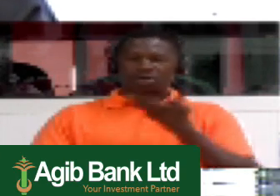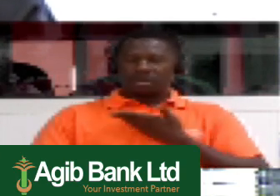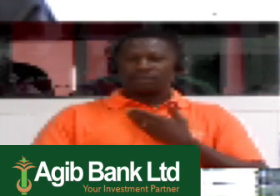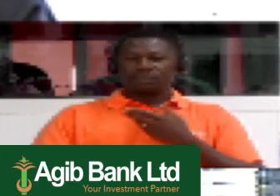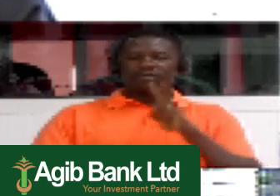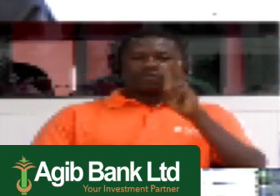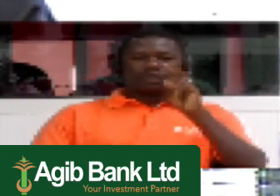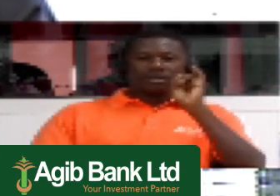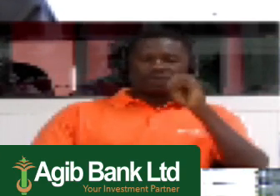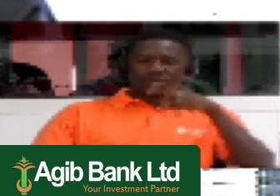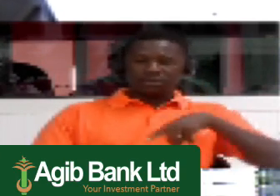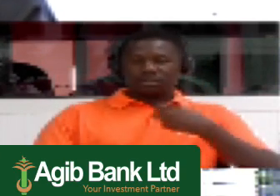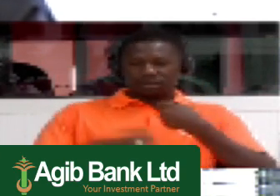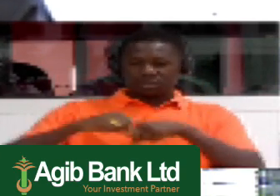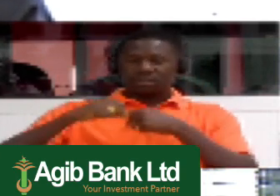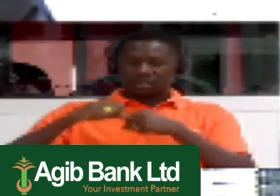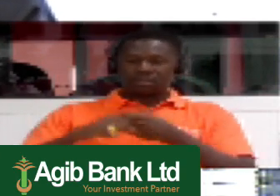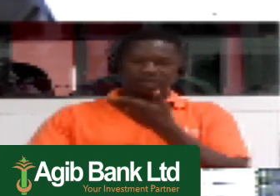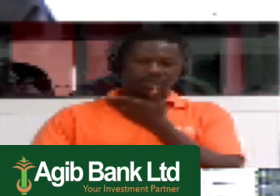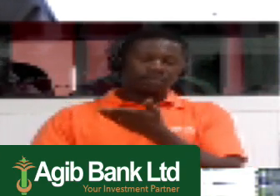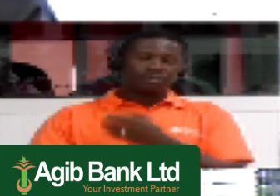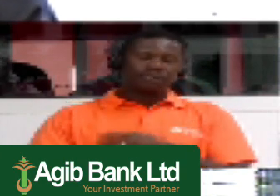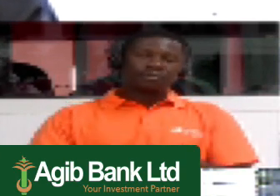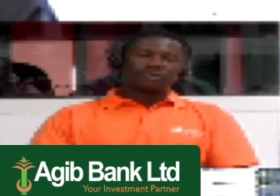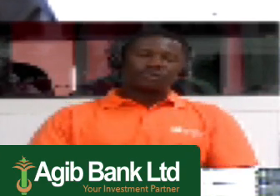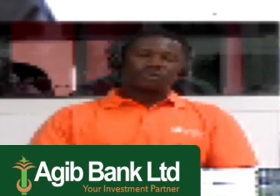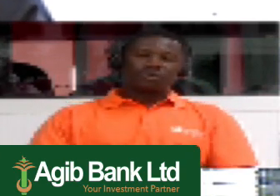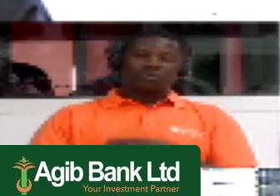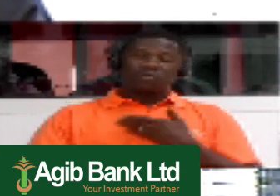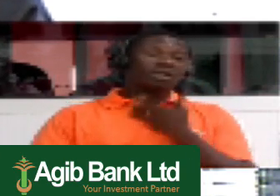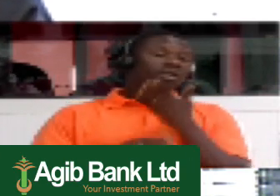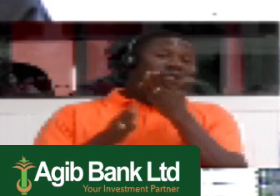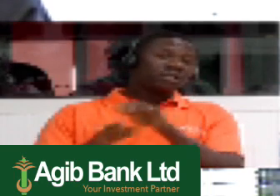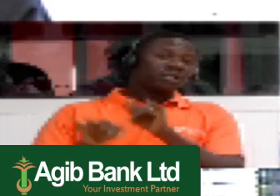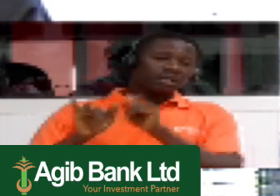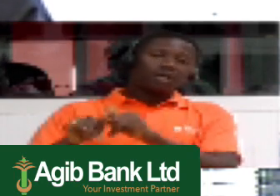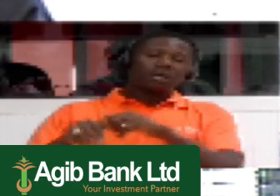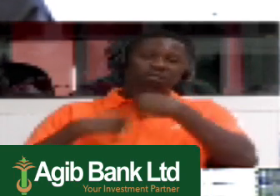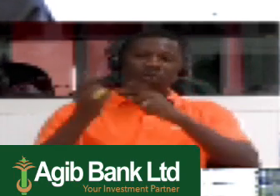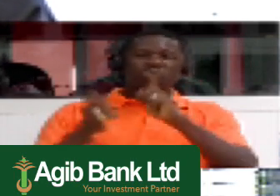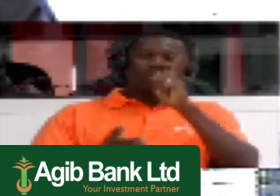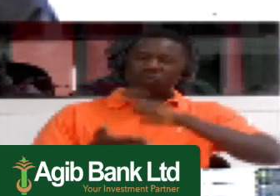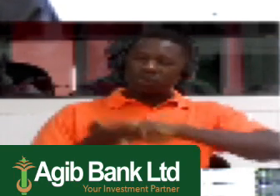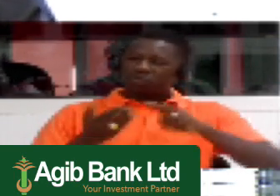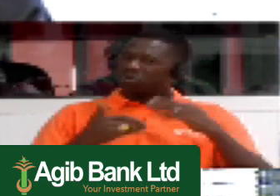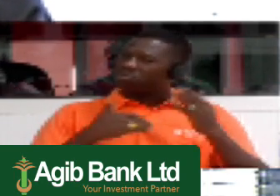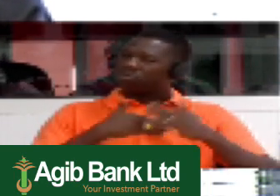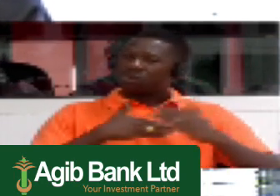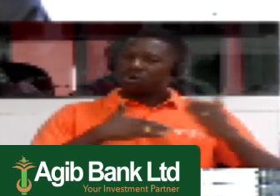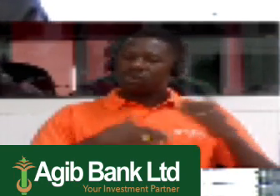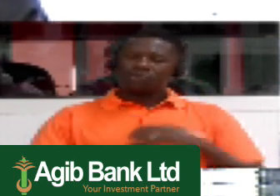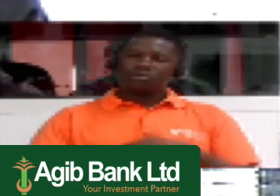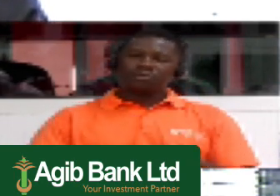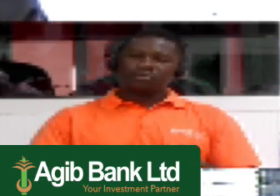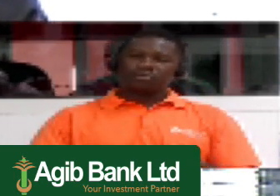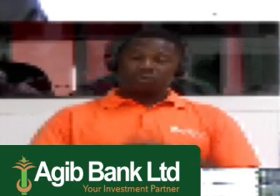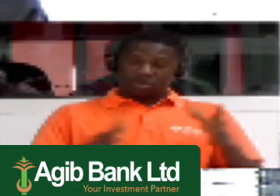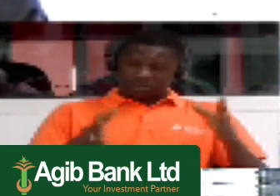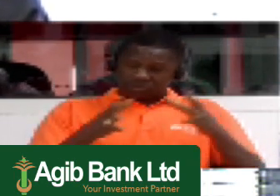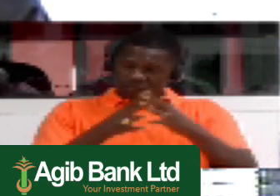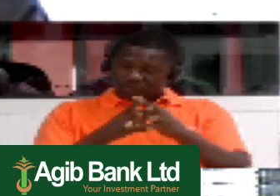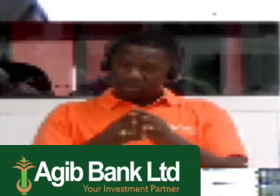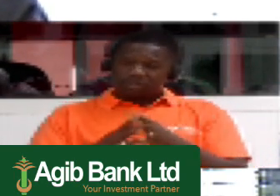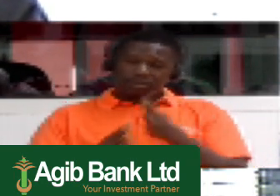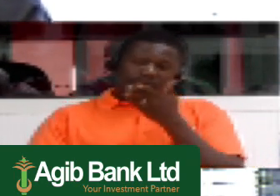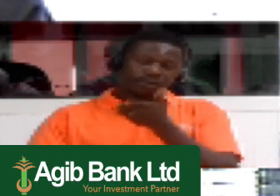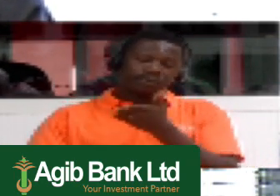had VIP training. Ntata wato fo loku nimfeng. We were there for a week or more. Nga kafu nyokang. We were together